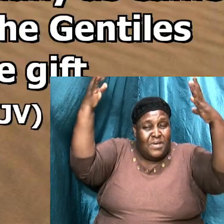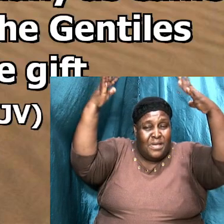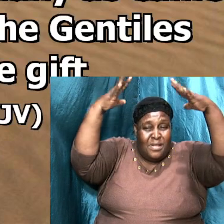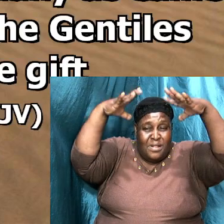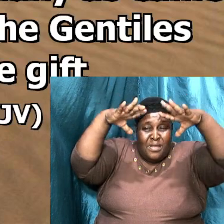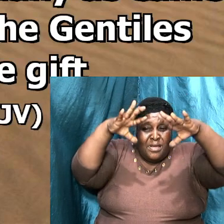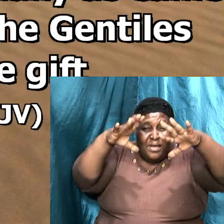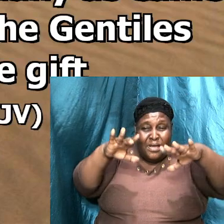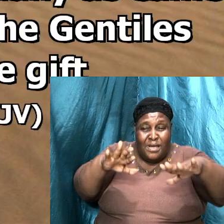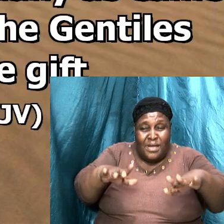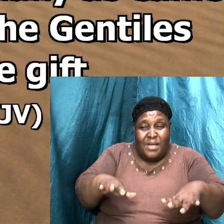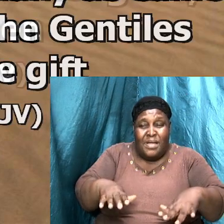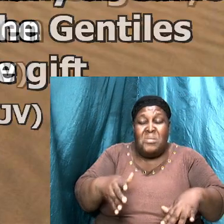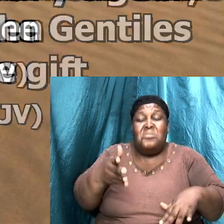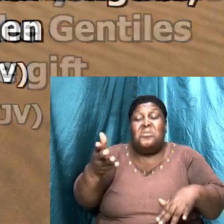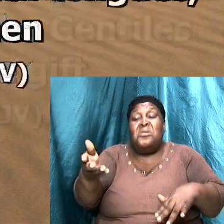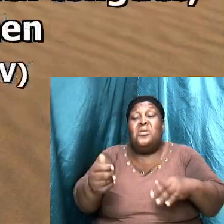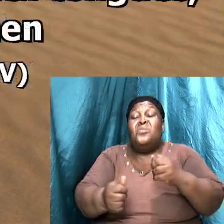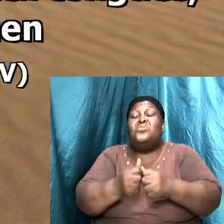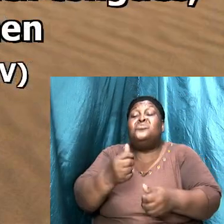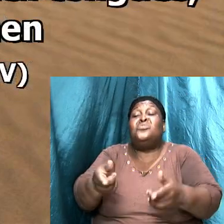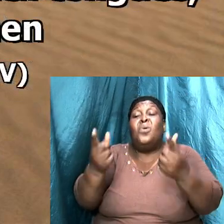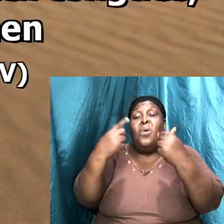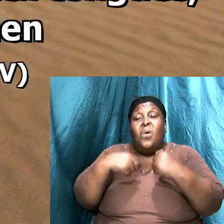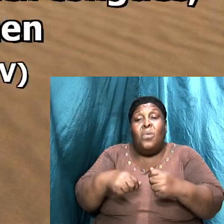and they which came with Peter